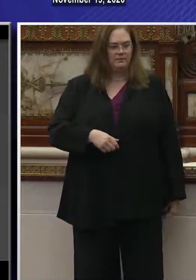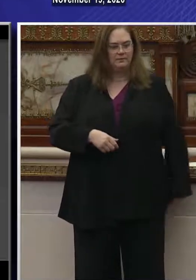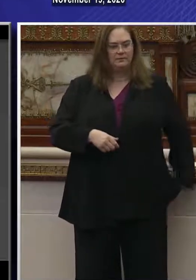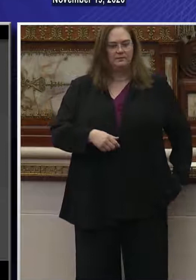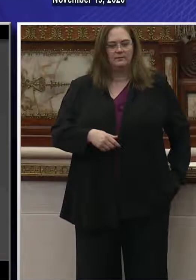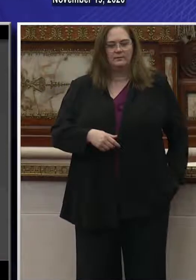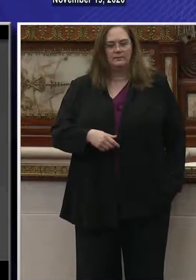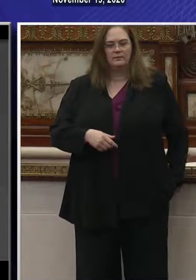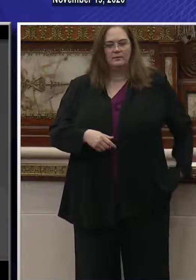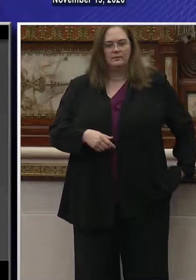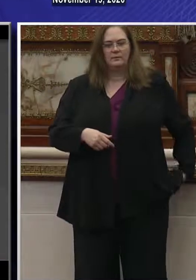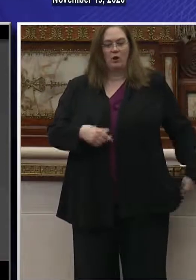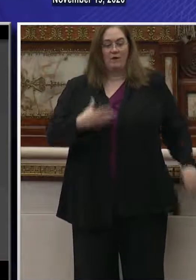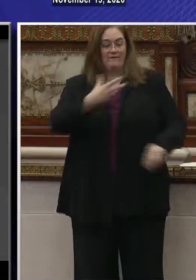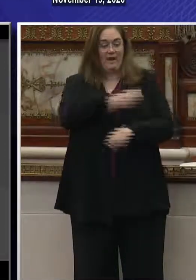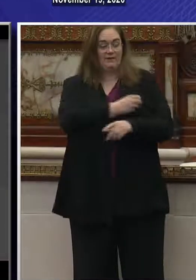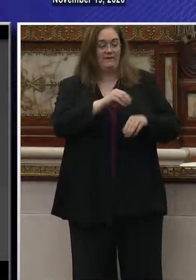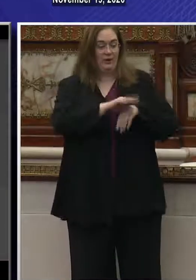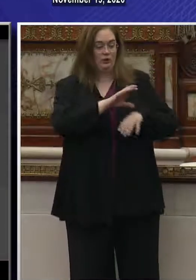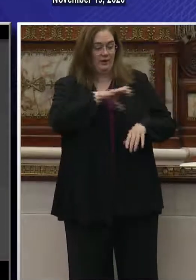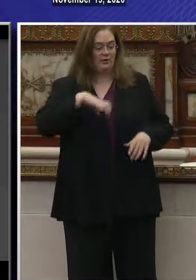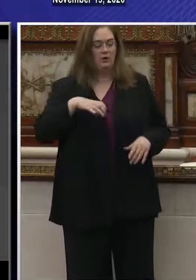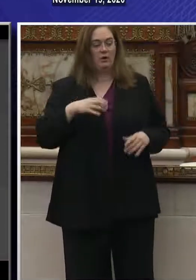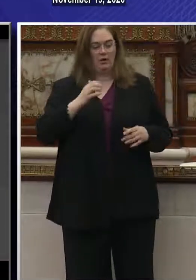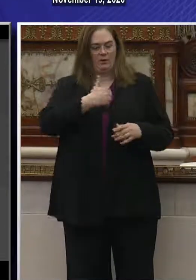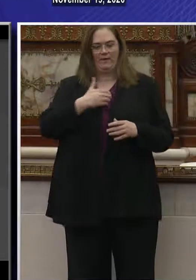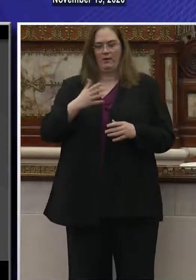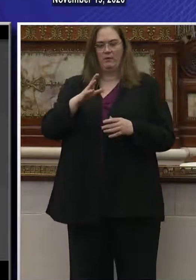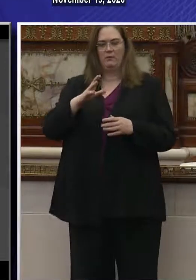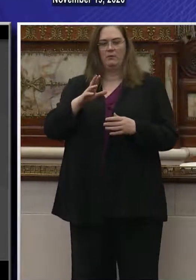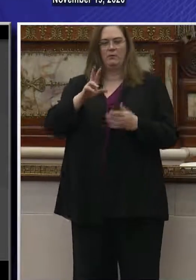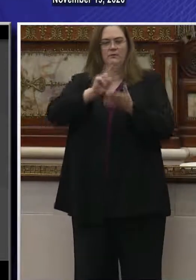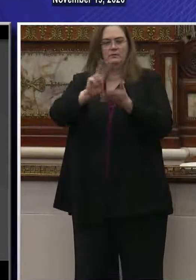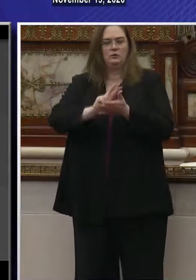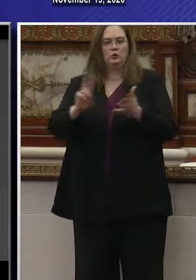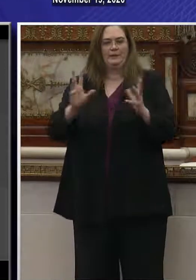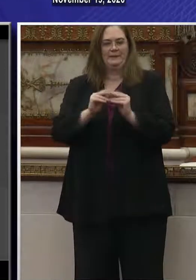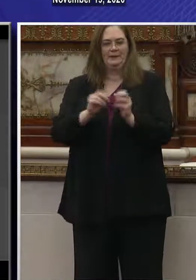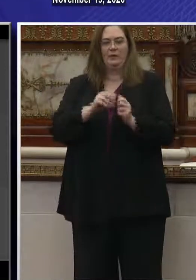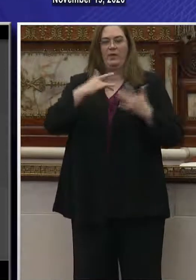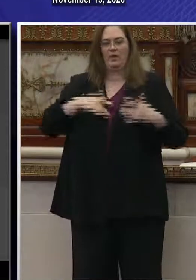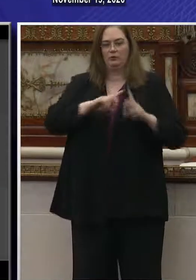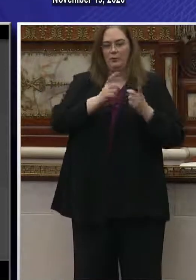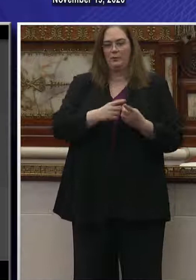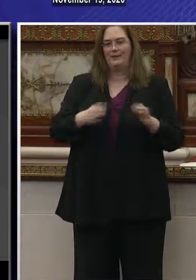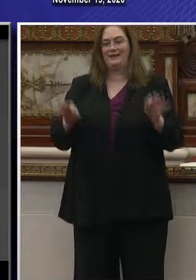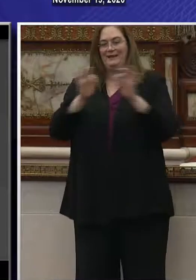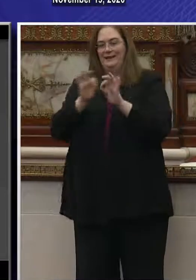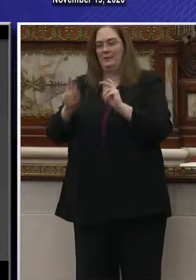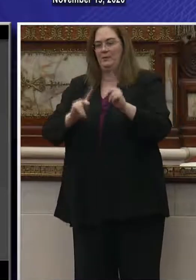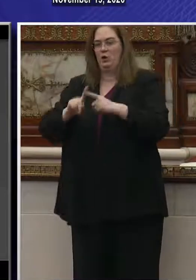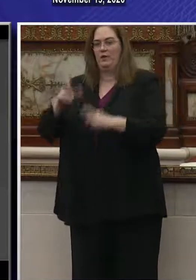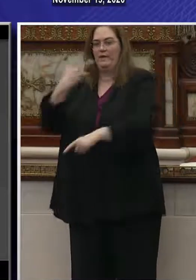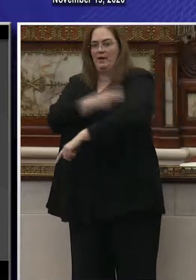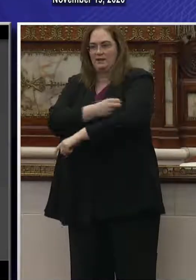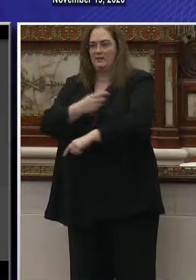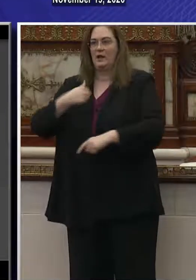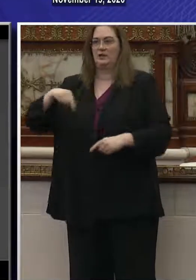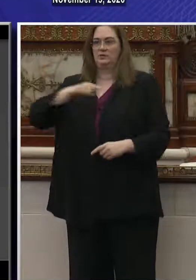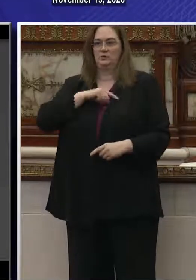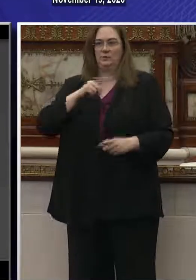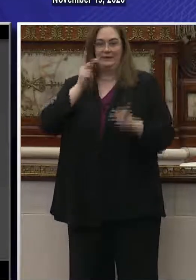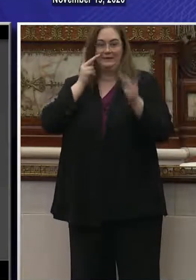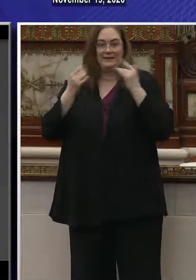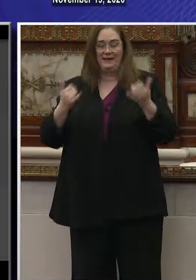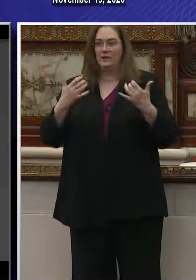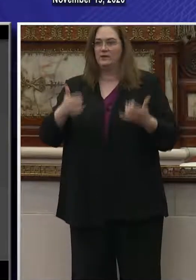council actually has a bi-weekly meeting or something with the health department and with key people on the vaccine. As we can see